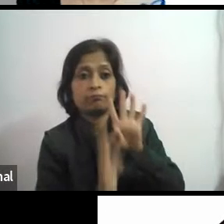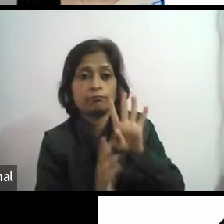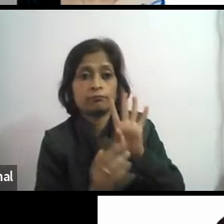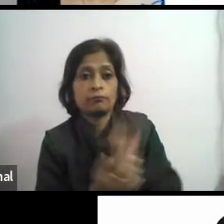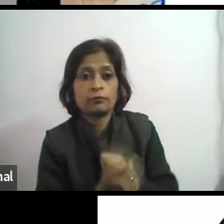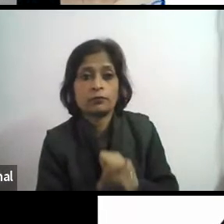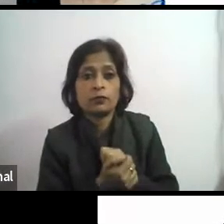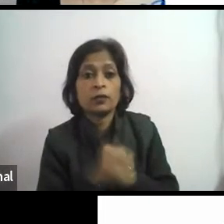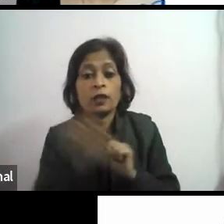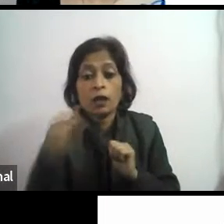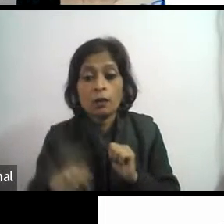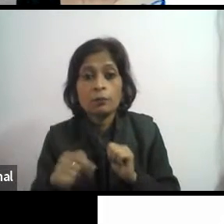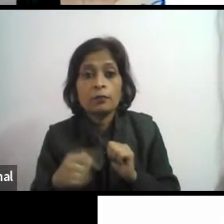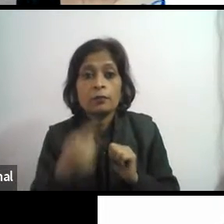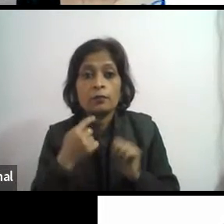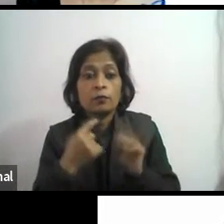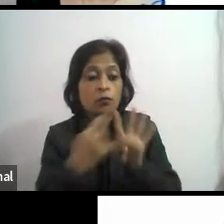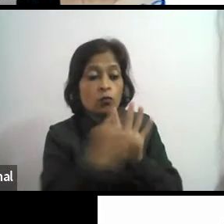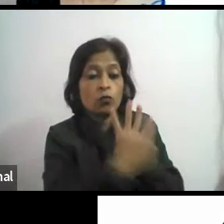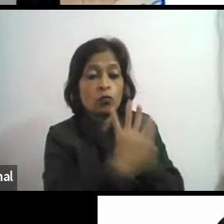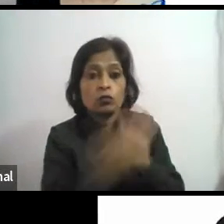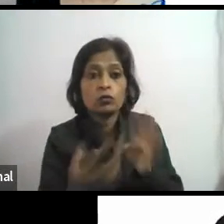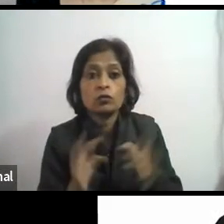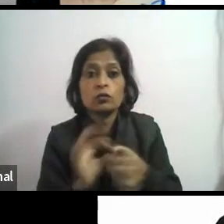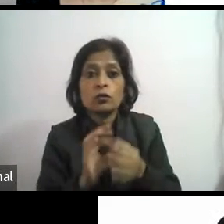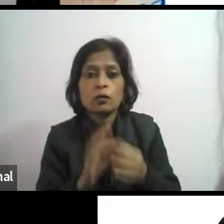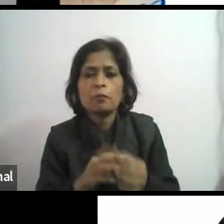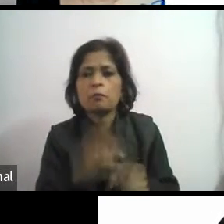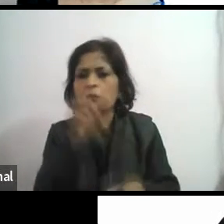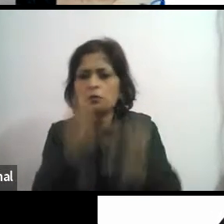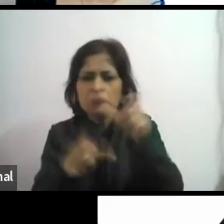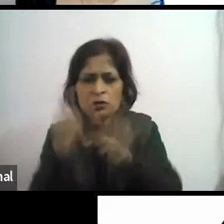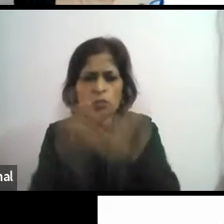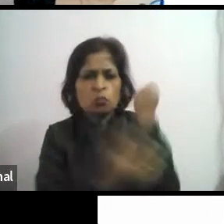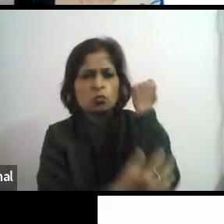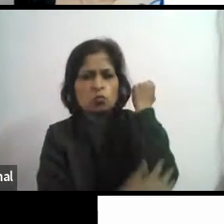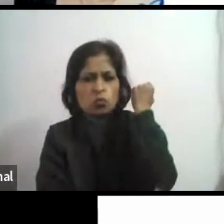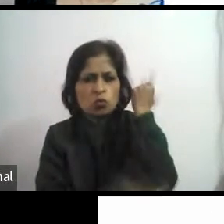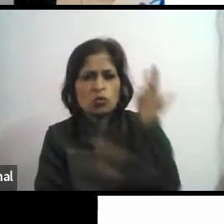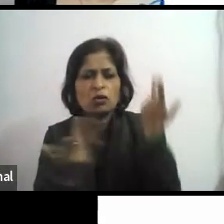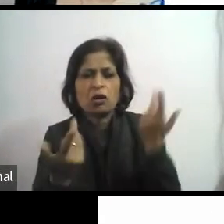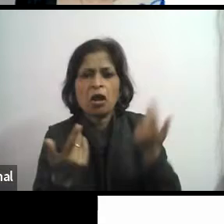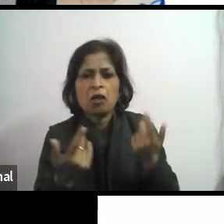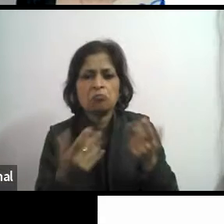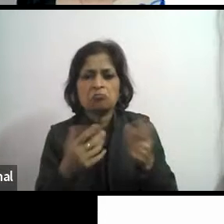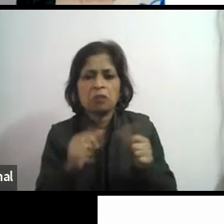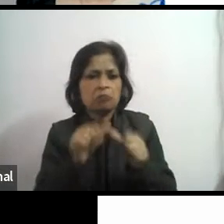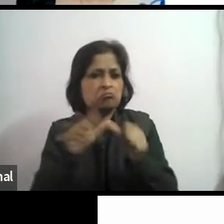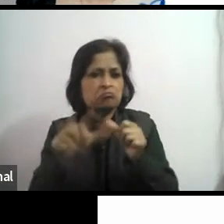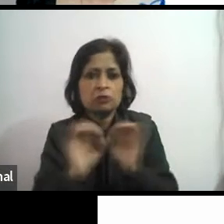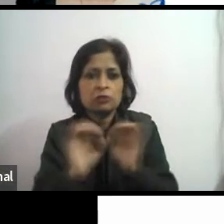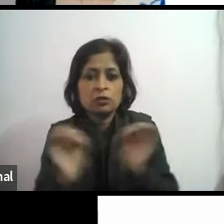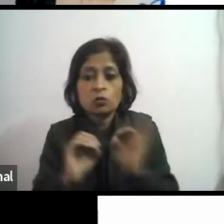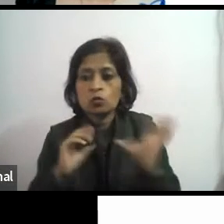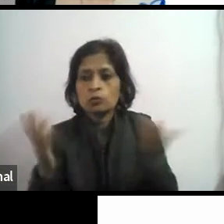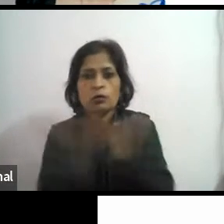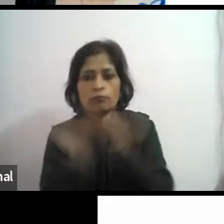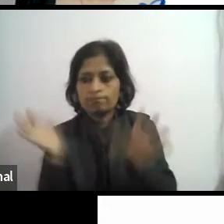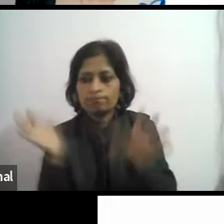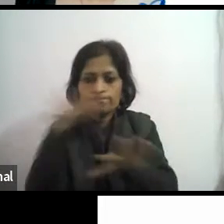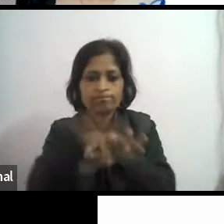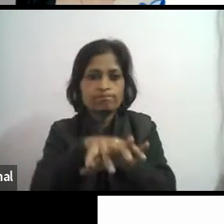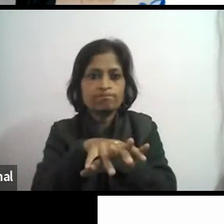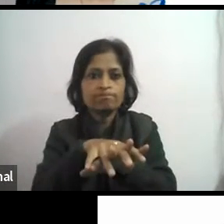there comes people at marginalized level and people at periphery, how to bring them